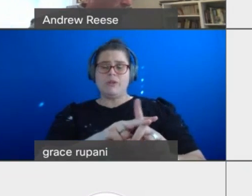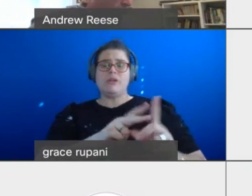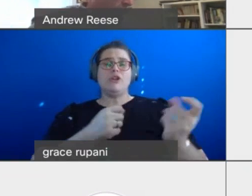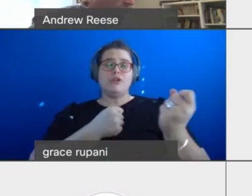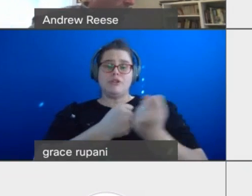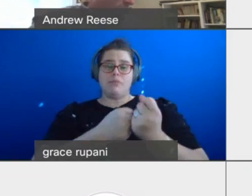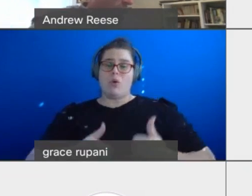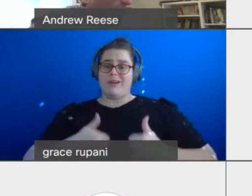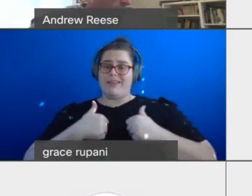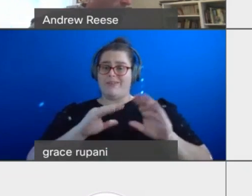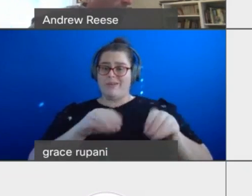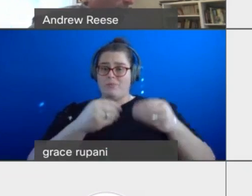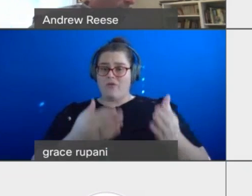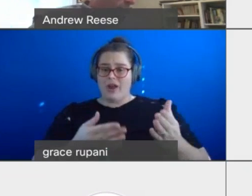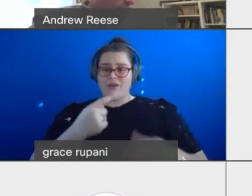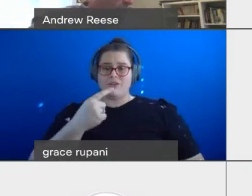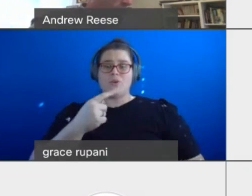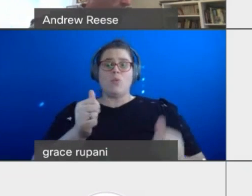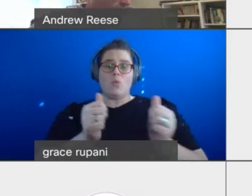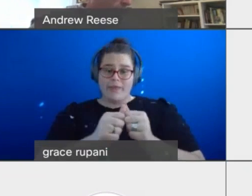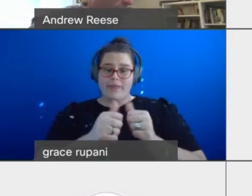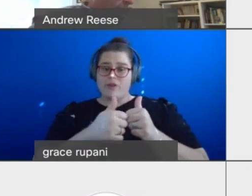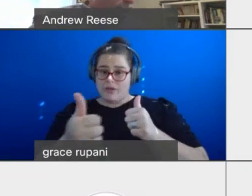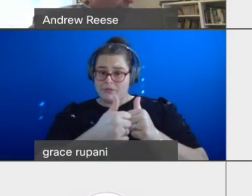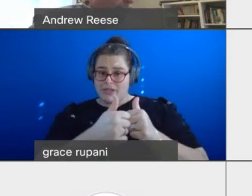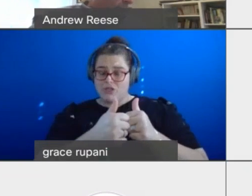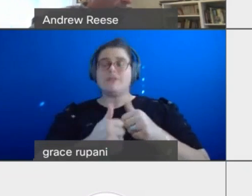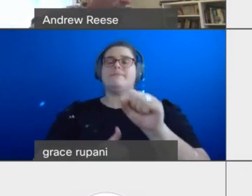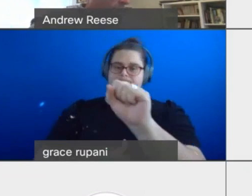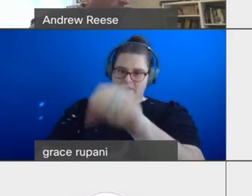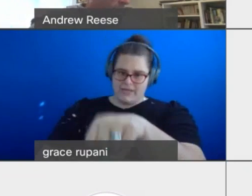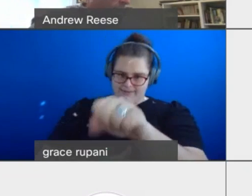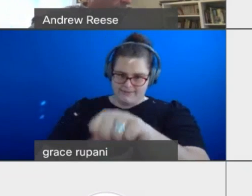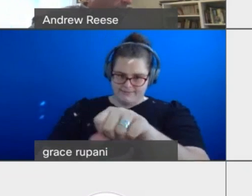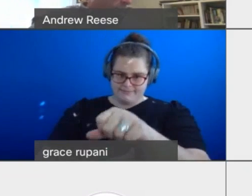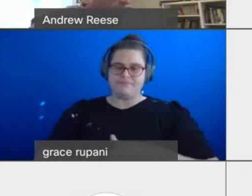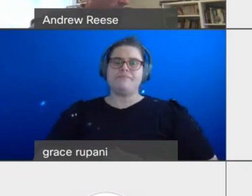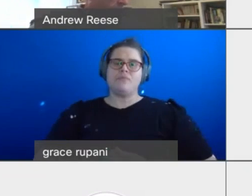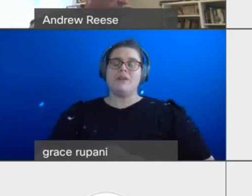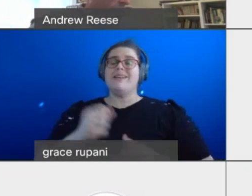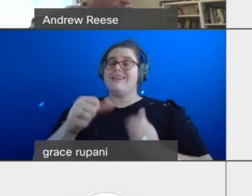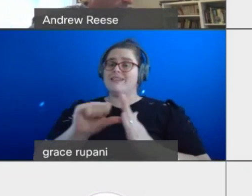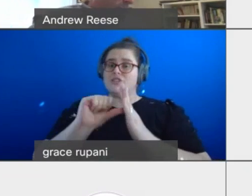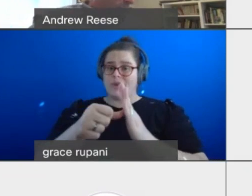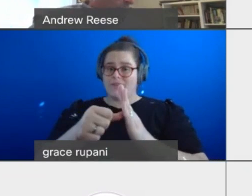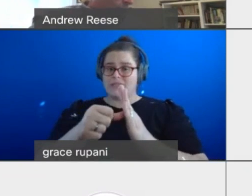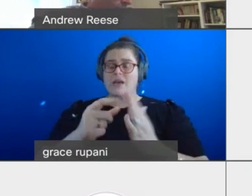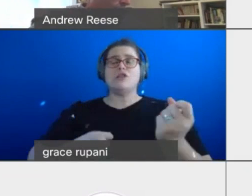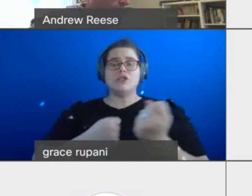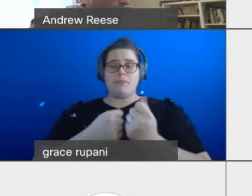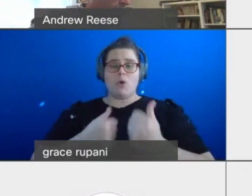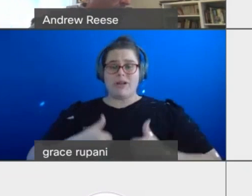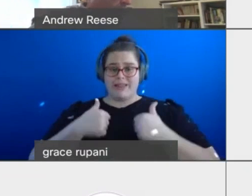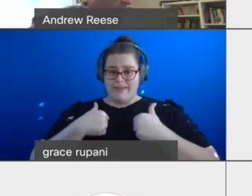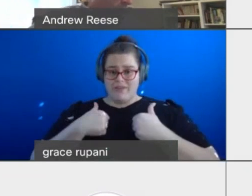with transportation services? Yes. Just to emphasize, supported living periodic